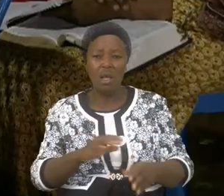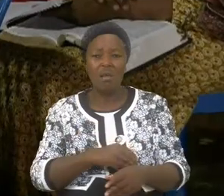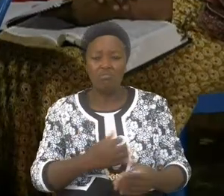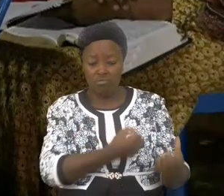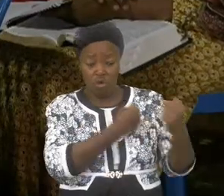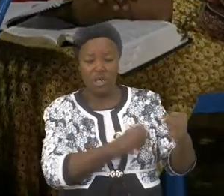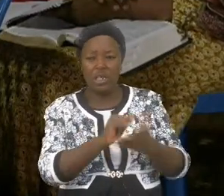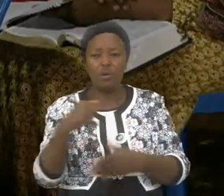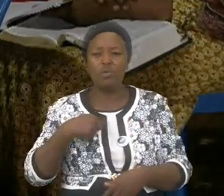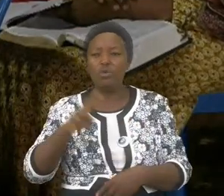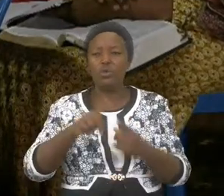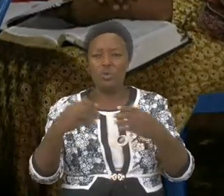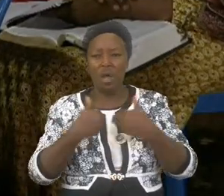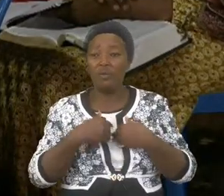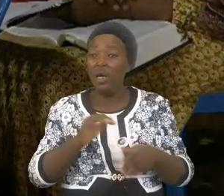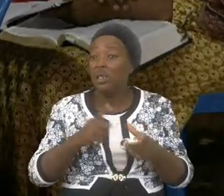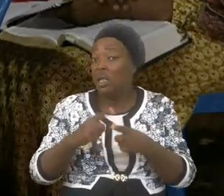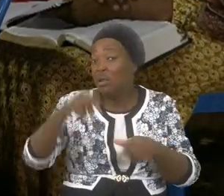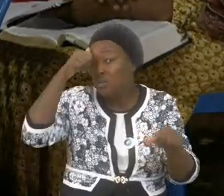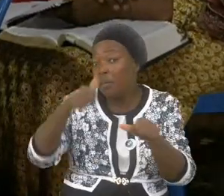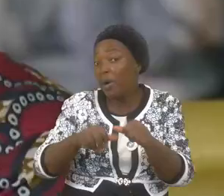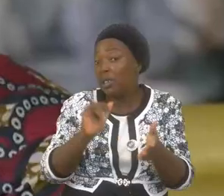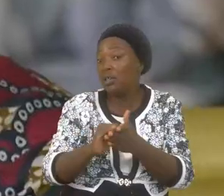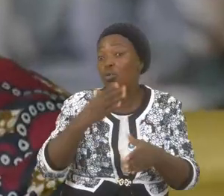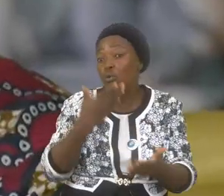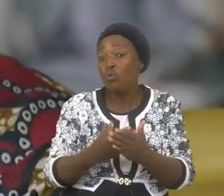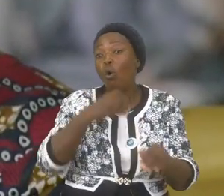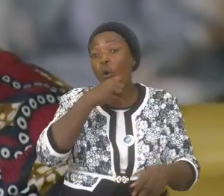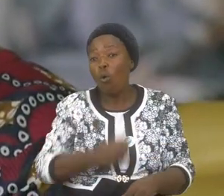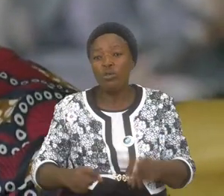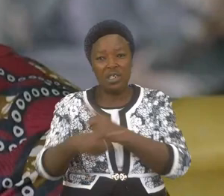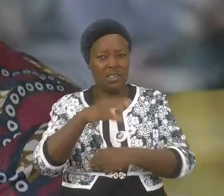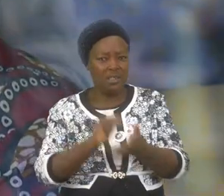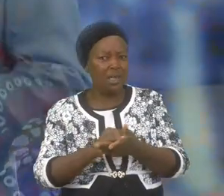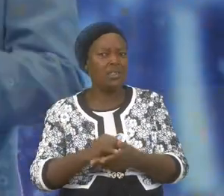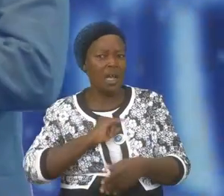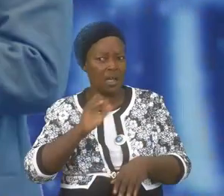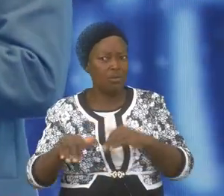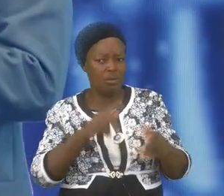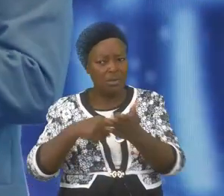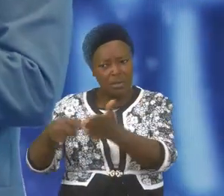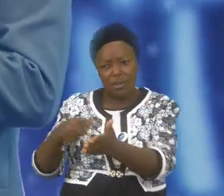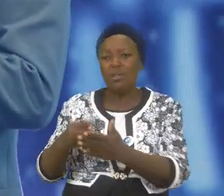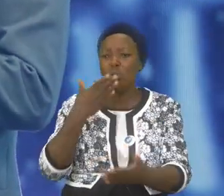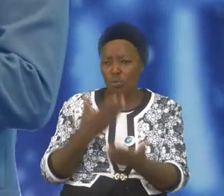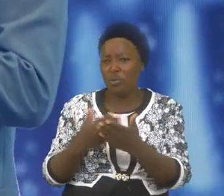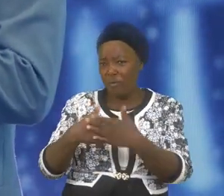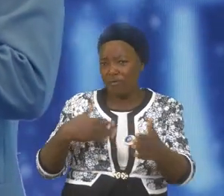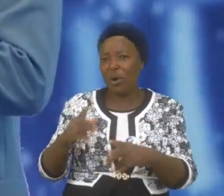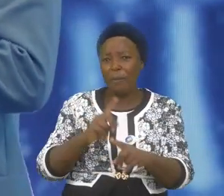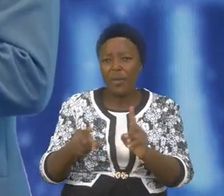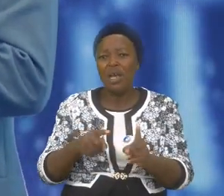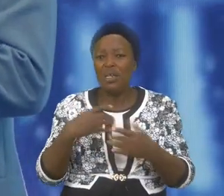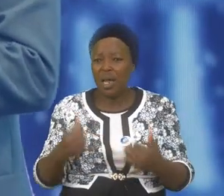what I could do, where I could go, what I could find, and the way, everything I could do. But now everything is